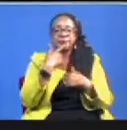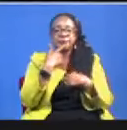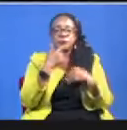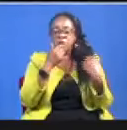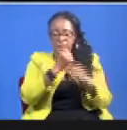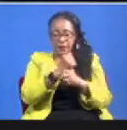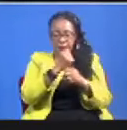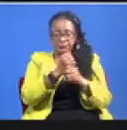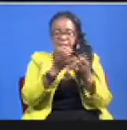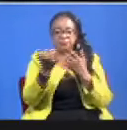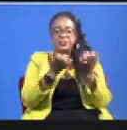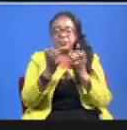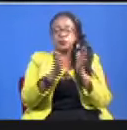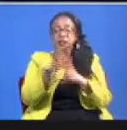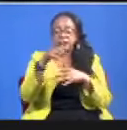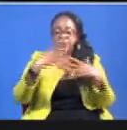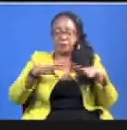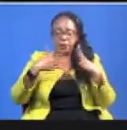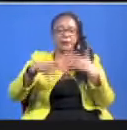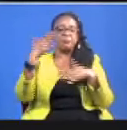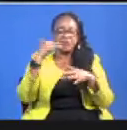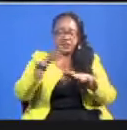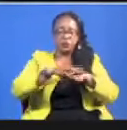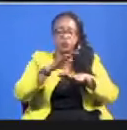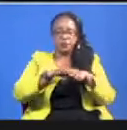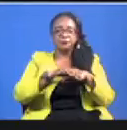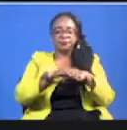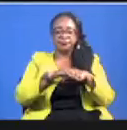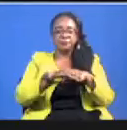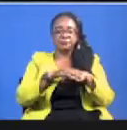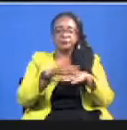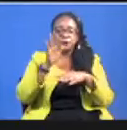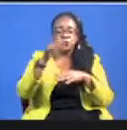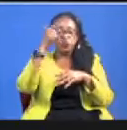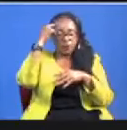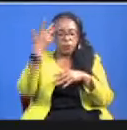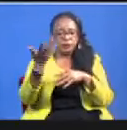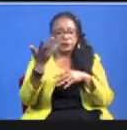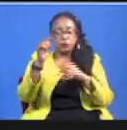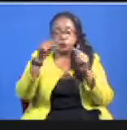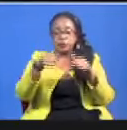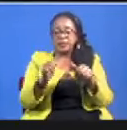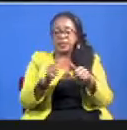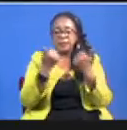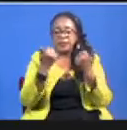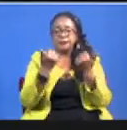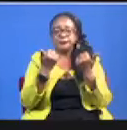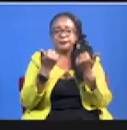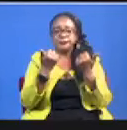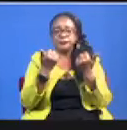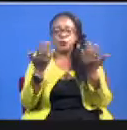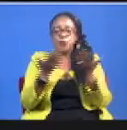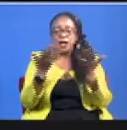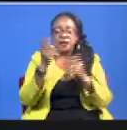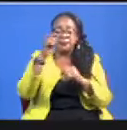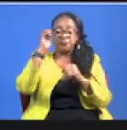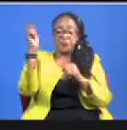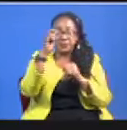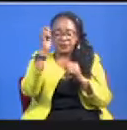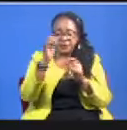we've done business with these people in the past, they are a good deal. What is your take on today's happenings where the president finally